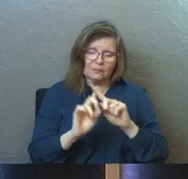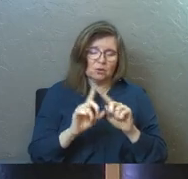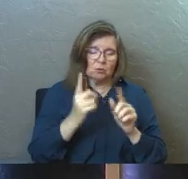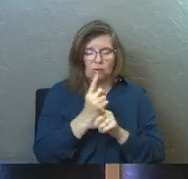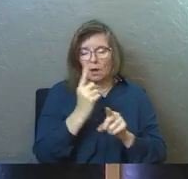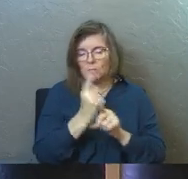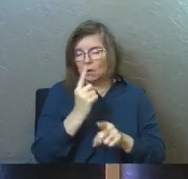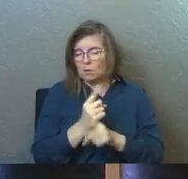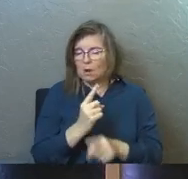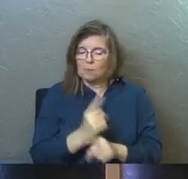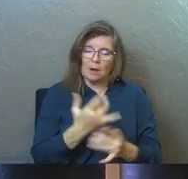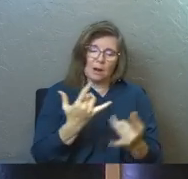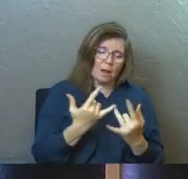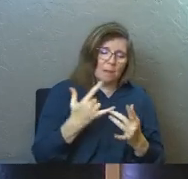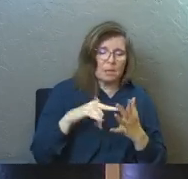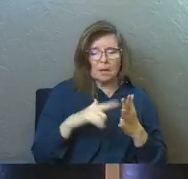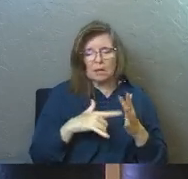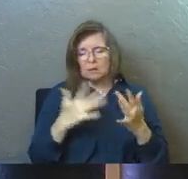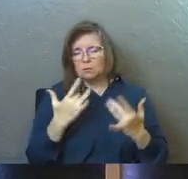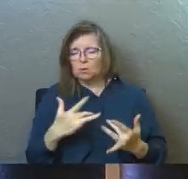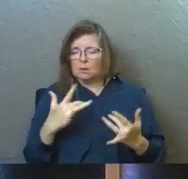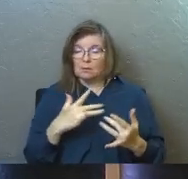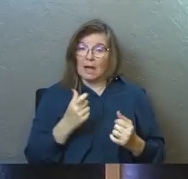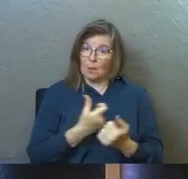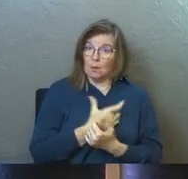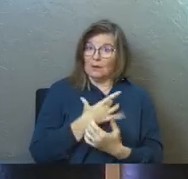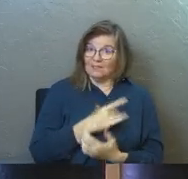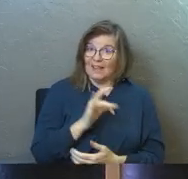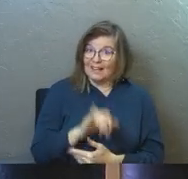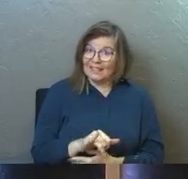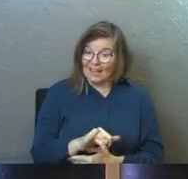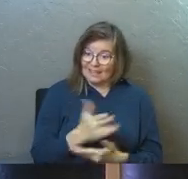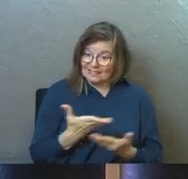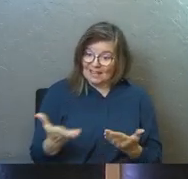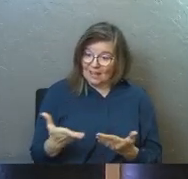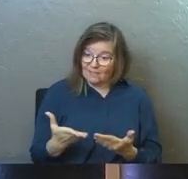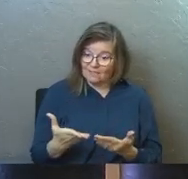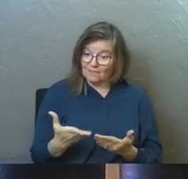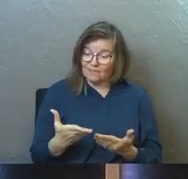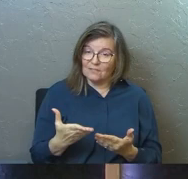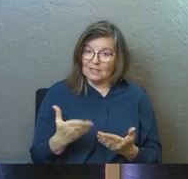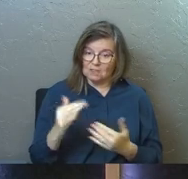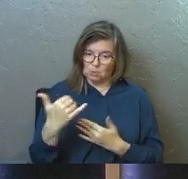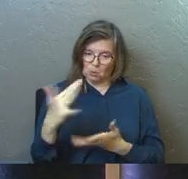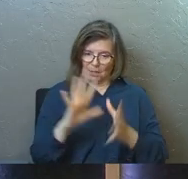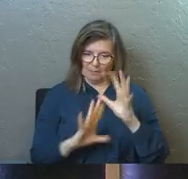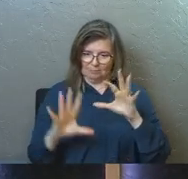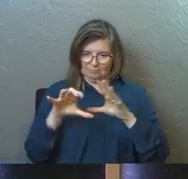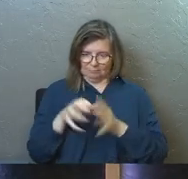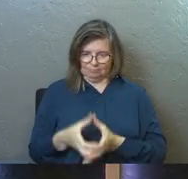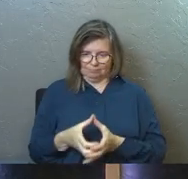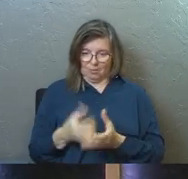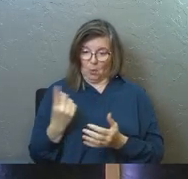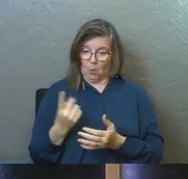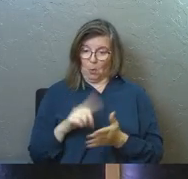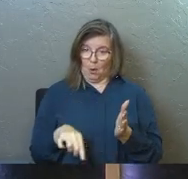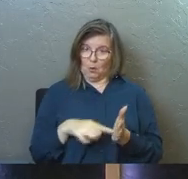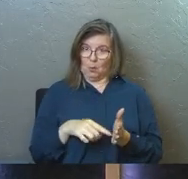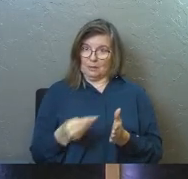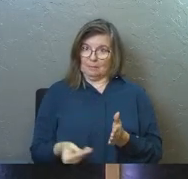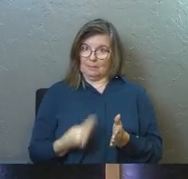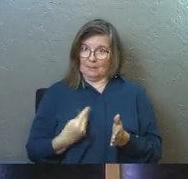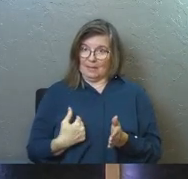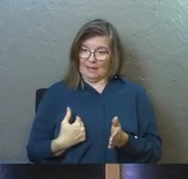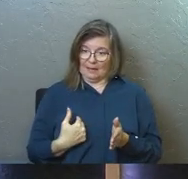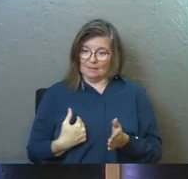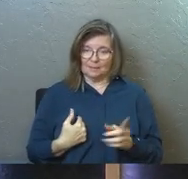other things that had gone right and you love me and you're merciful. I would have liked all of that stuff to package the one criticism that you were going to bring